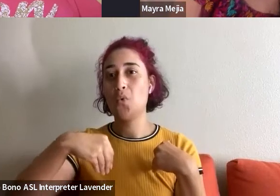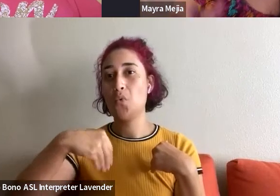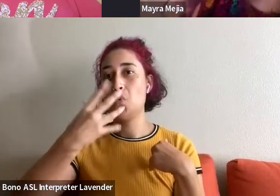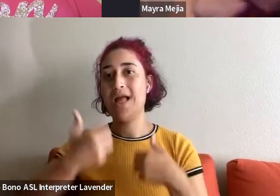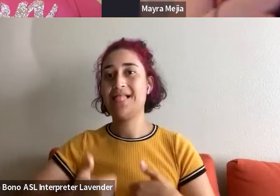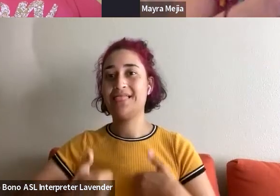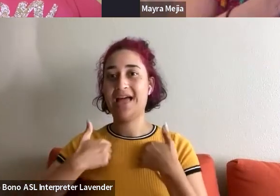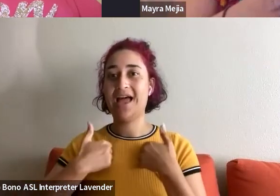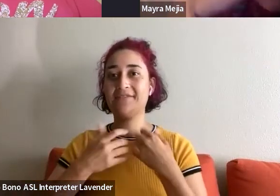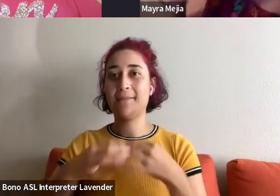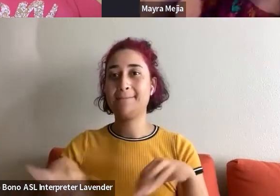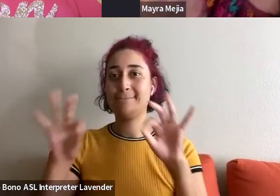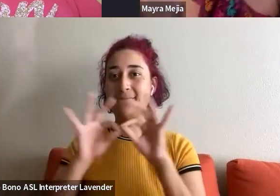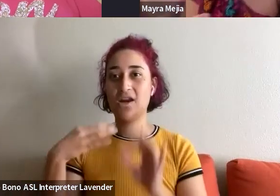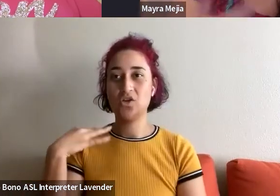T-shirt.